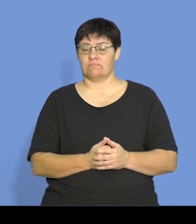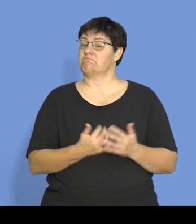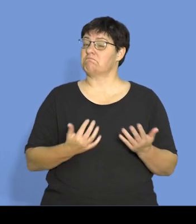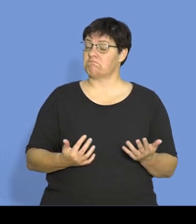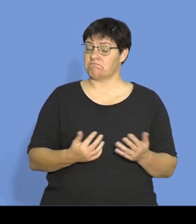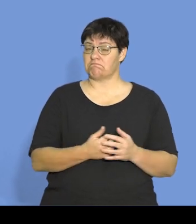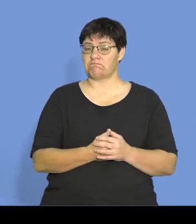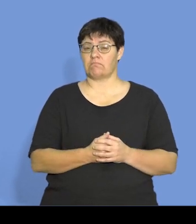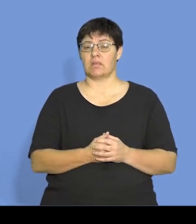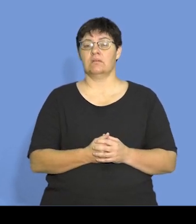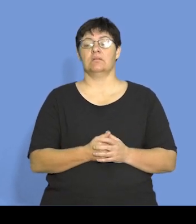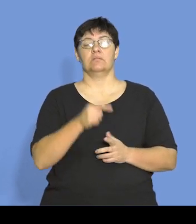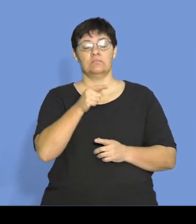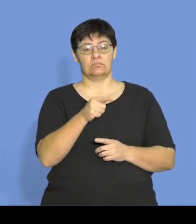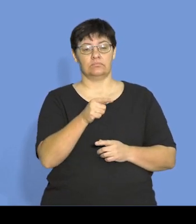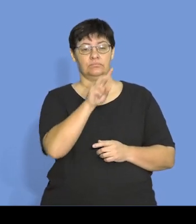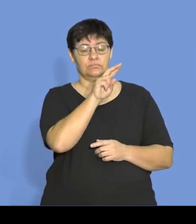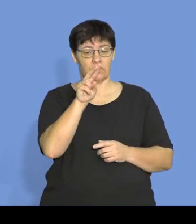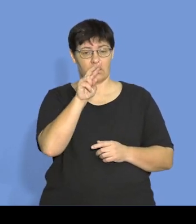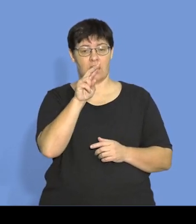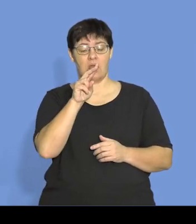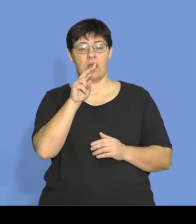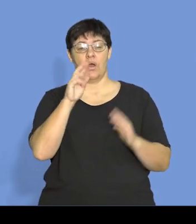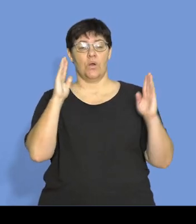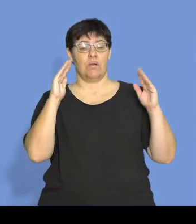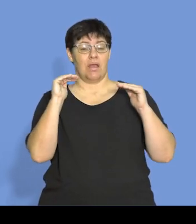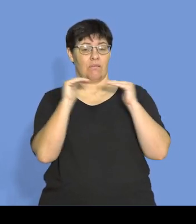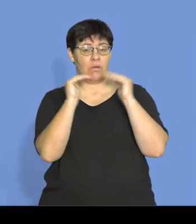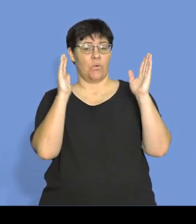So, a quadratic inequality,